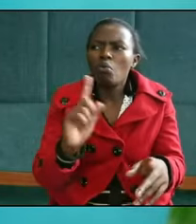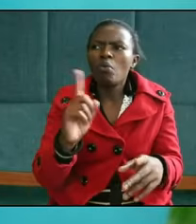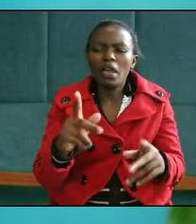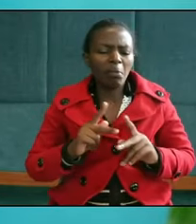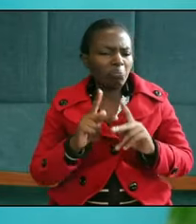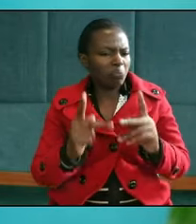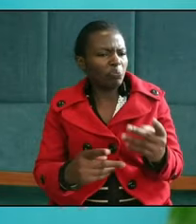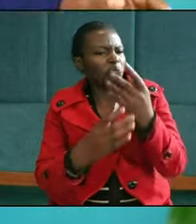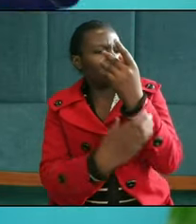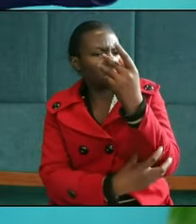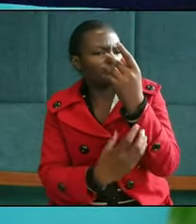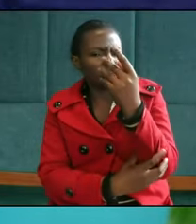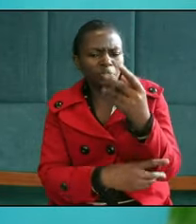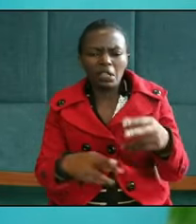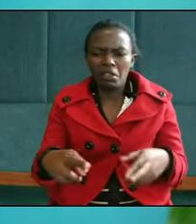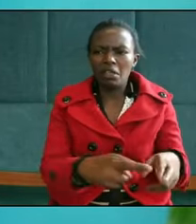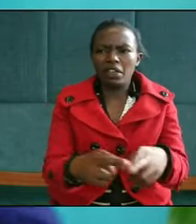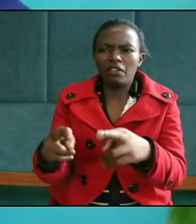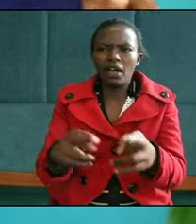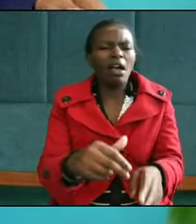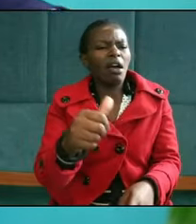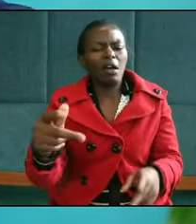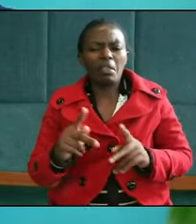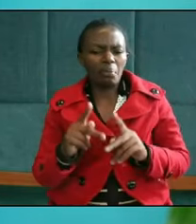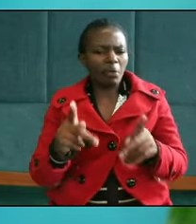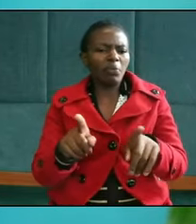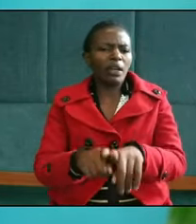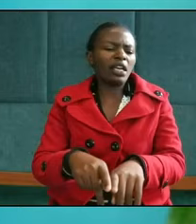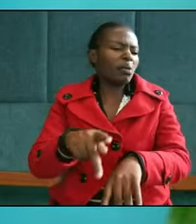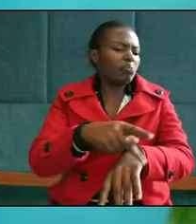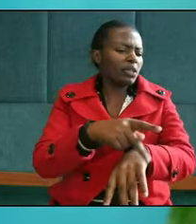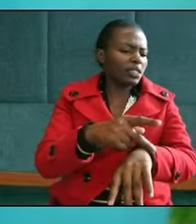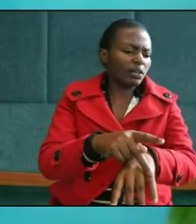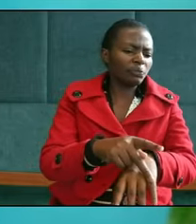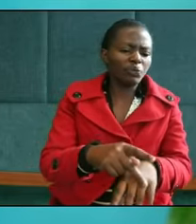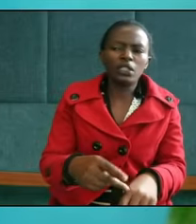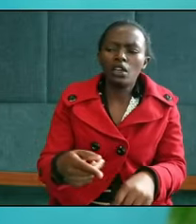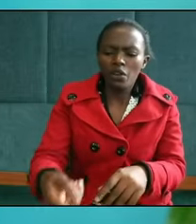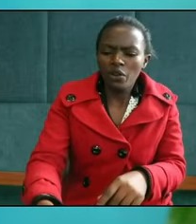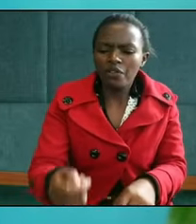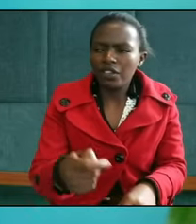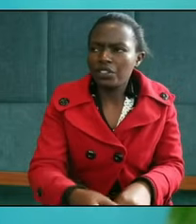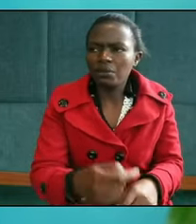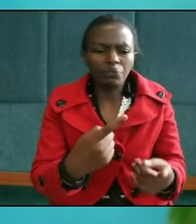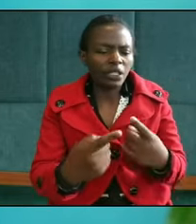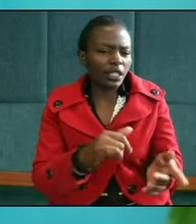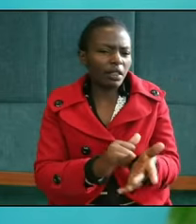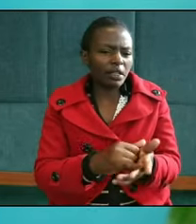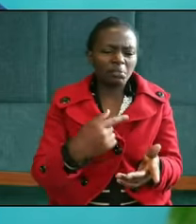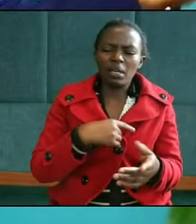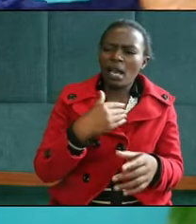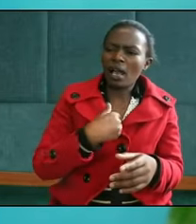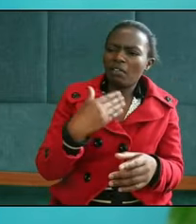they found some boys who were there, Peter and others, fishing, and said, "Boys, I have some work for you here. Can you